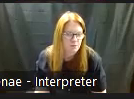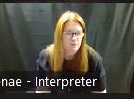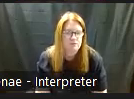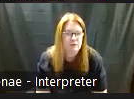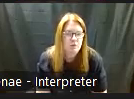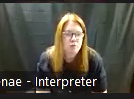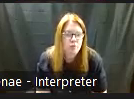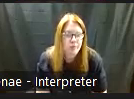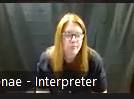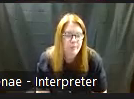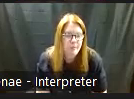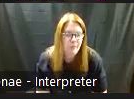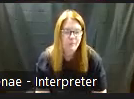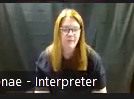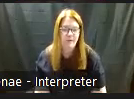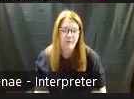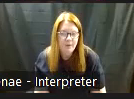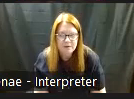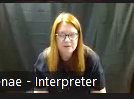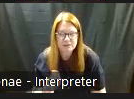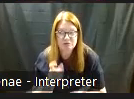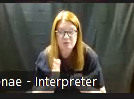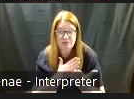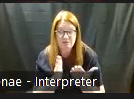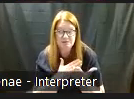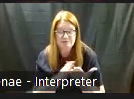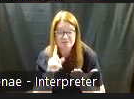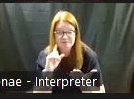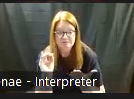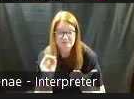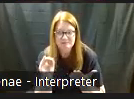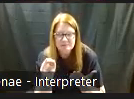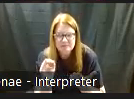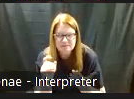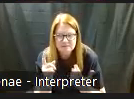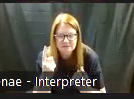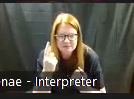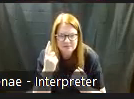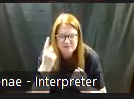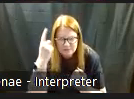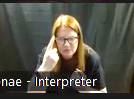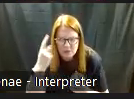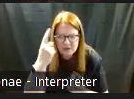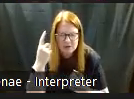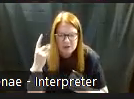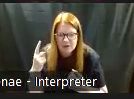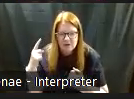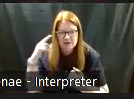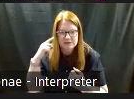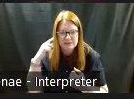It's like playing music right now, or it should be. I don't hear Have it. you ever wondered how sounds make their way from the